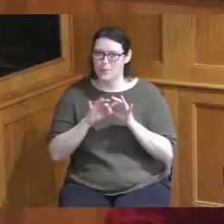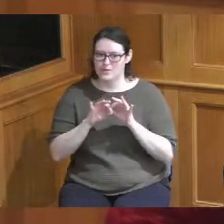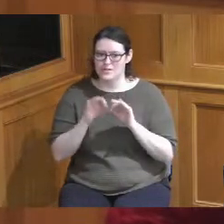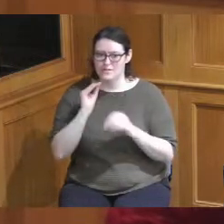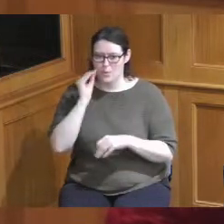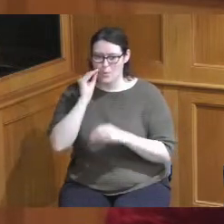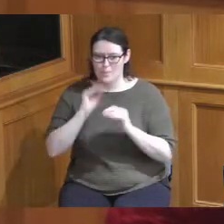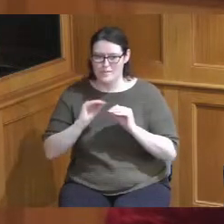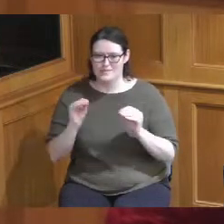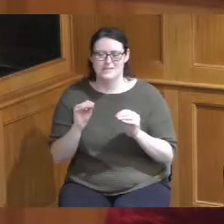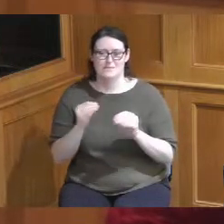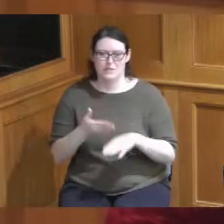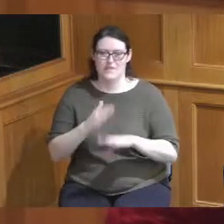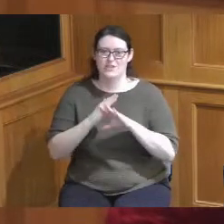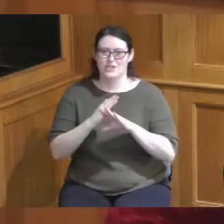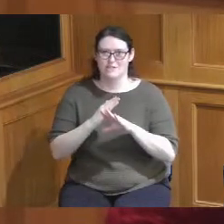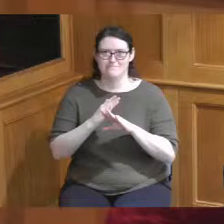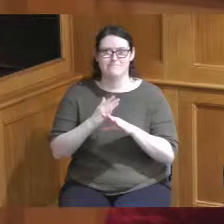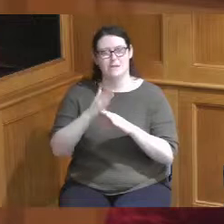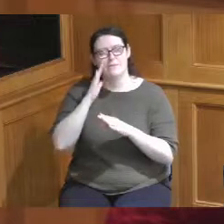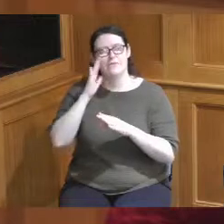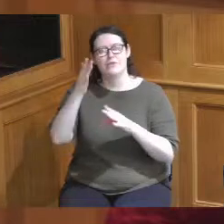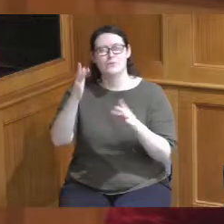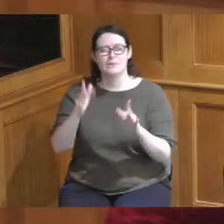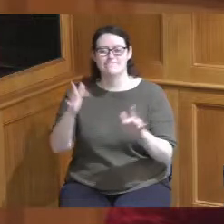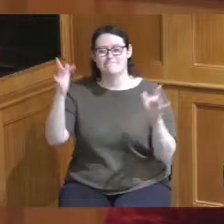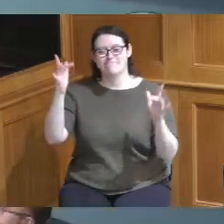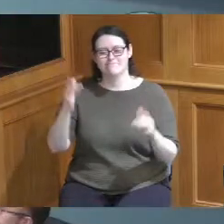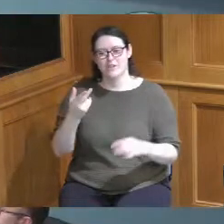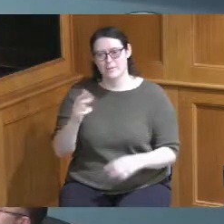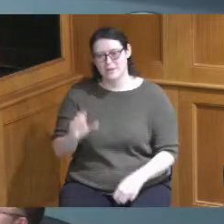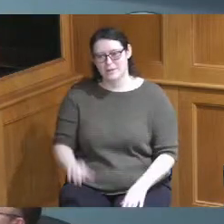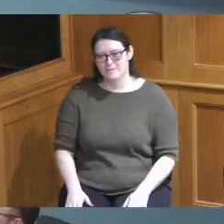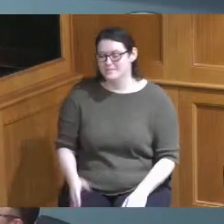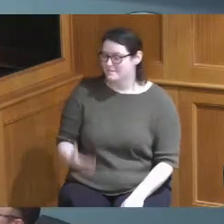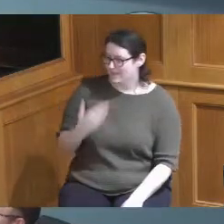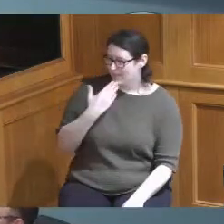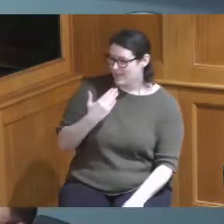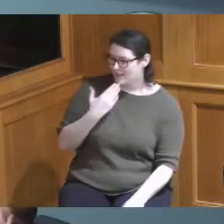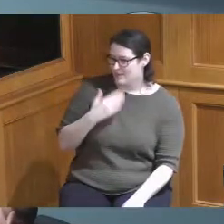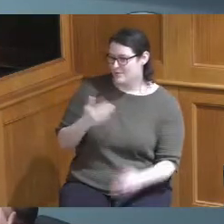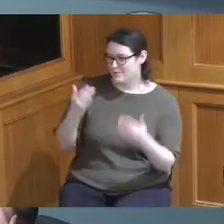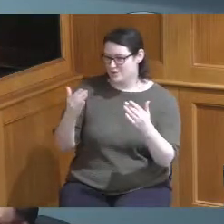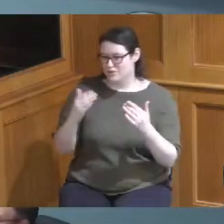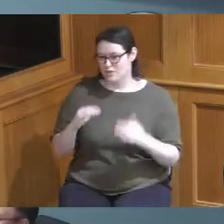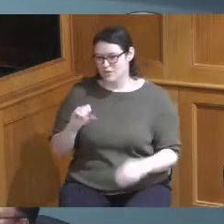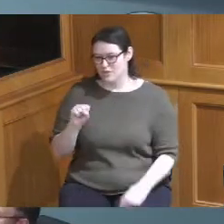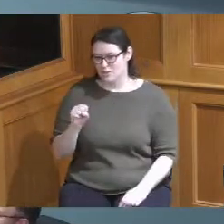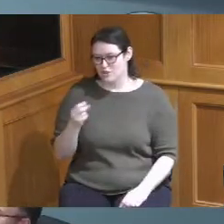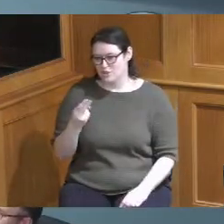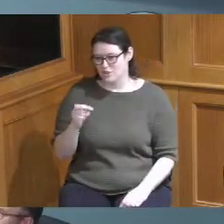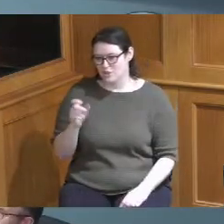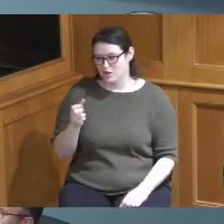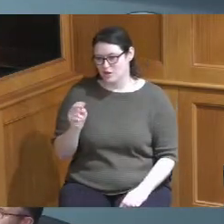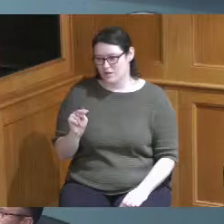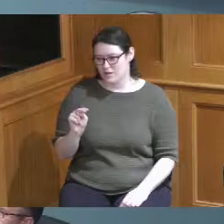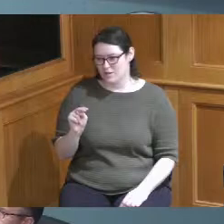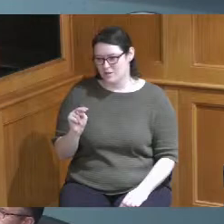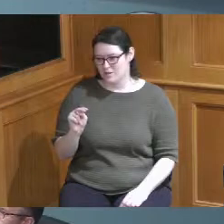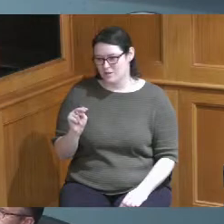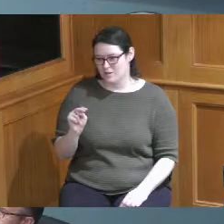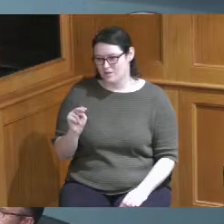homeless prevention and creating a brighter future for Hamilton County. Thank you. Sharon Smith.